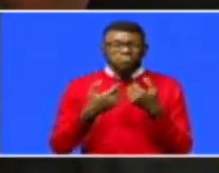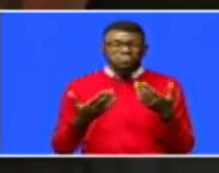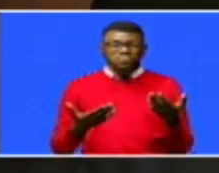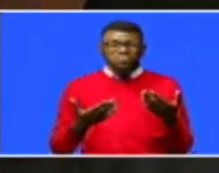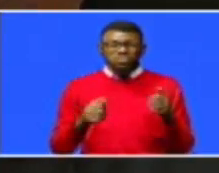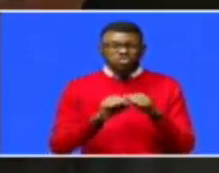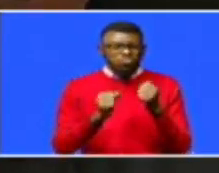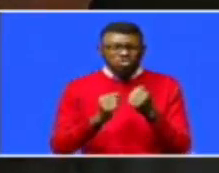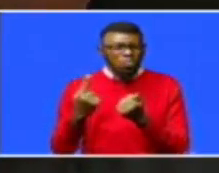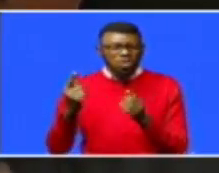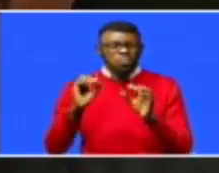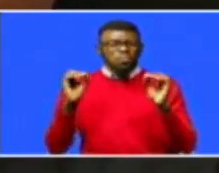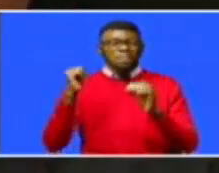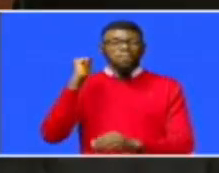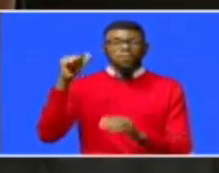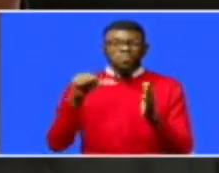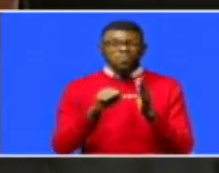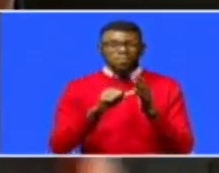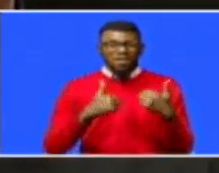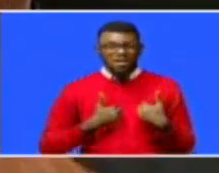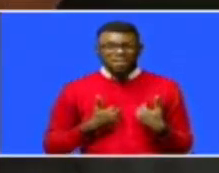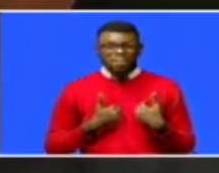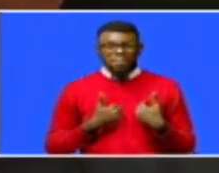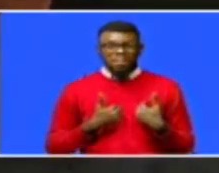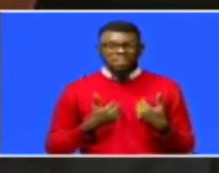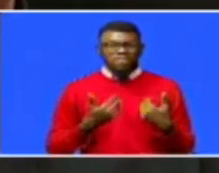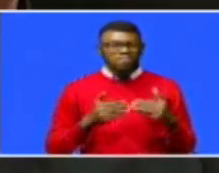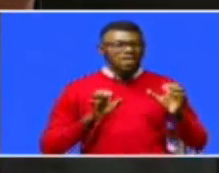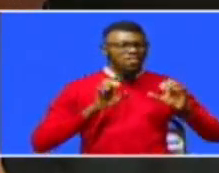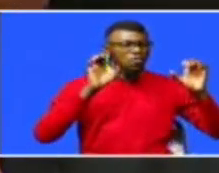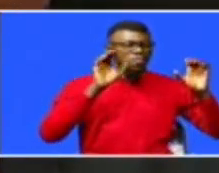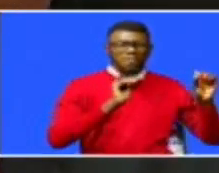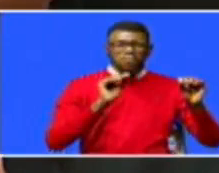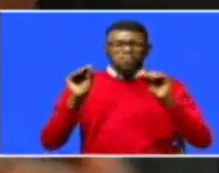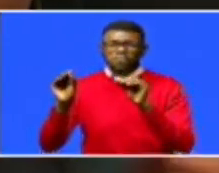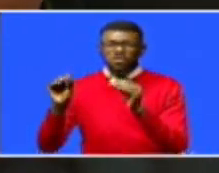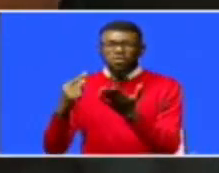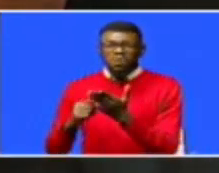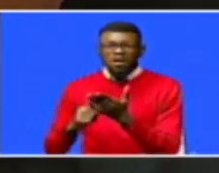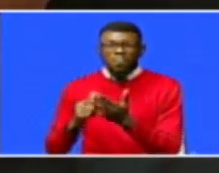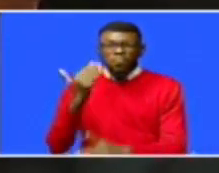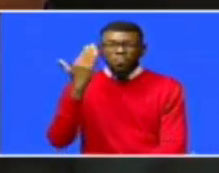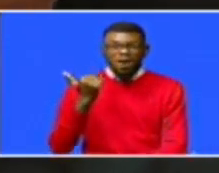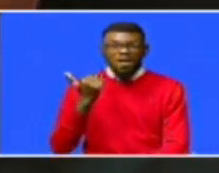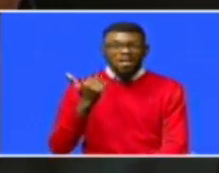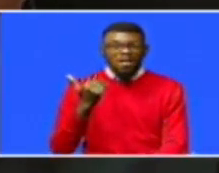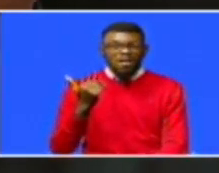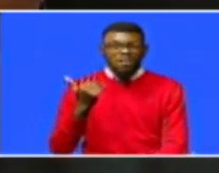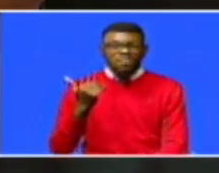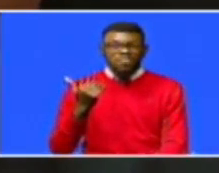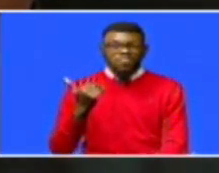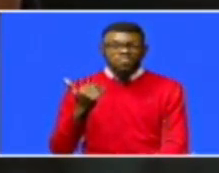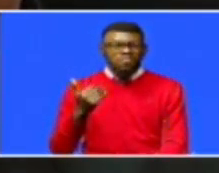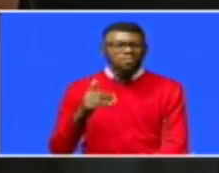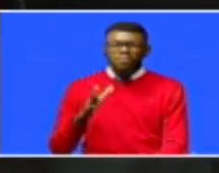it's becoming political challenge. Why the people are migrating from Ethiopia to somewhere in Yemen? Why the people are crossing to